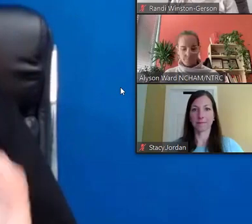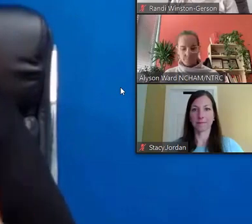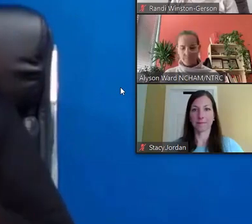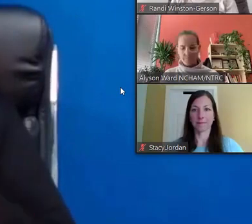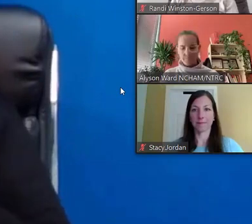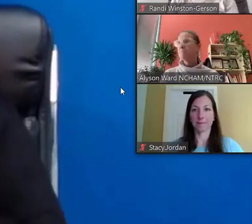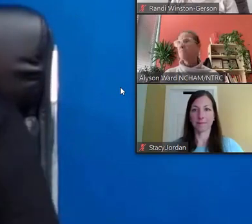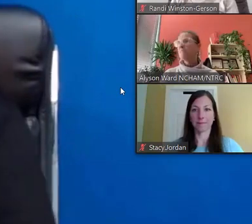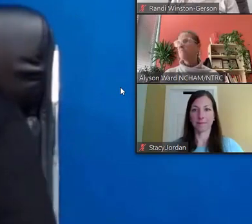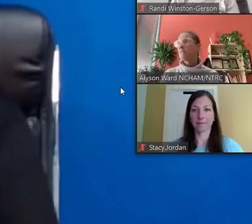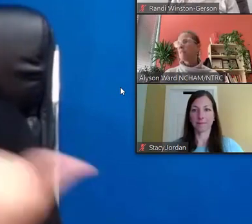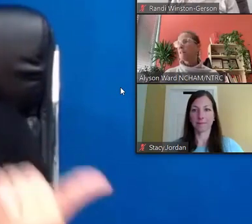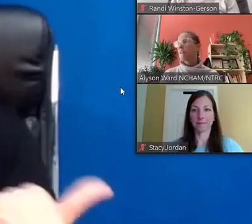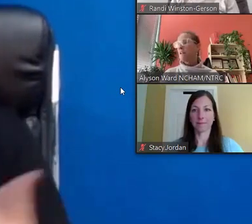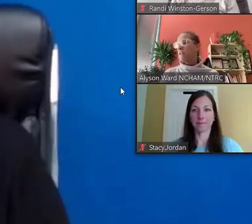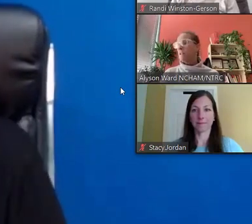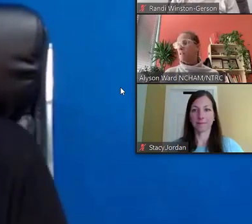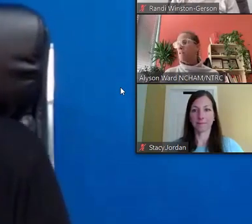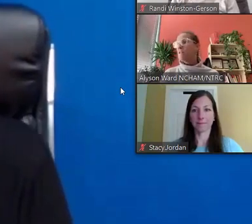video.